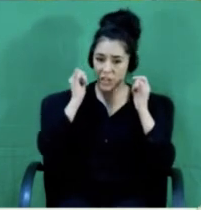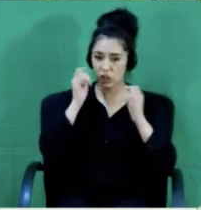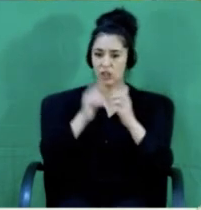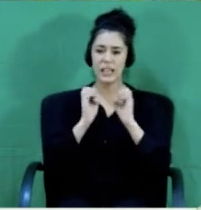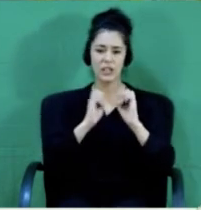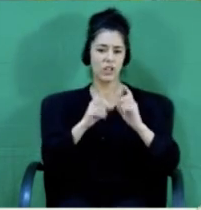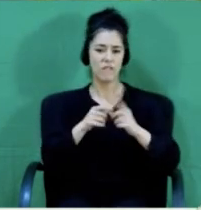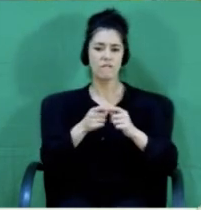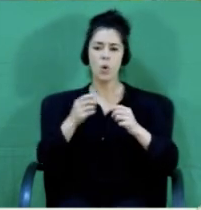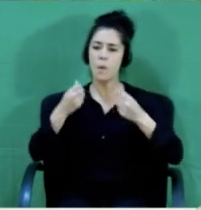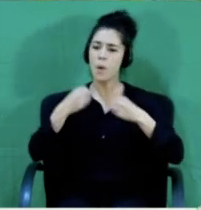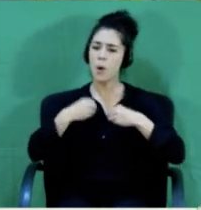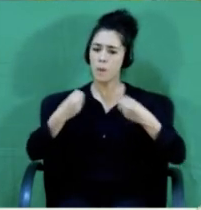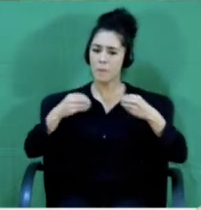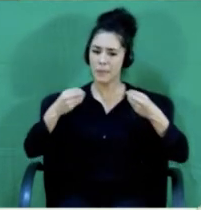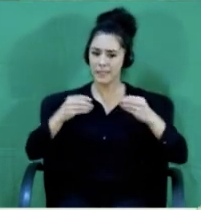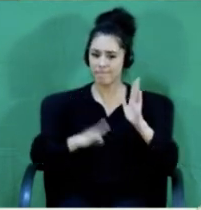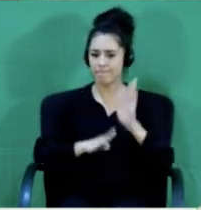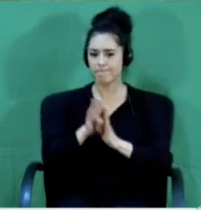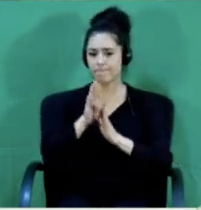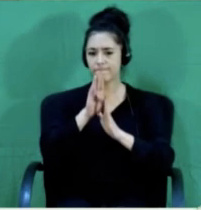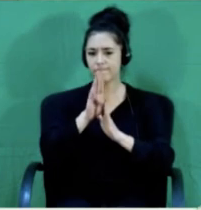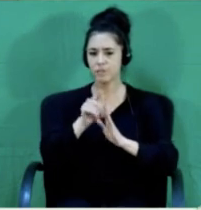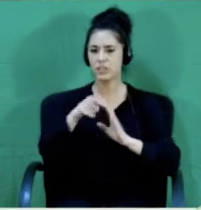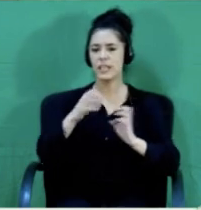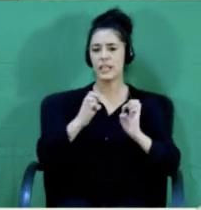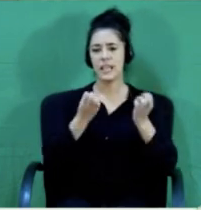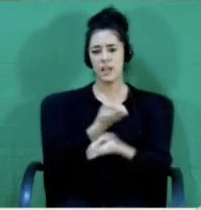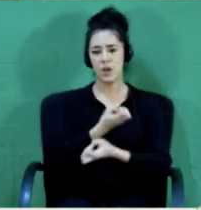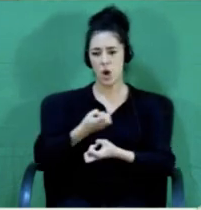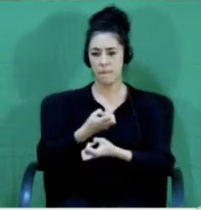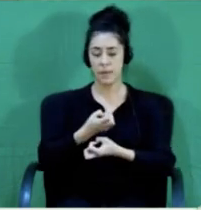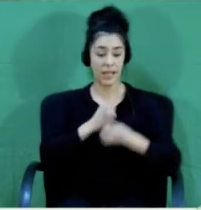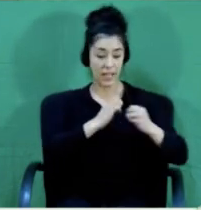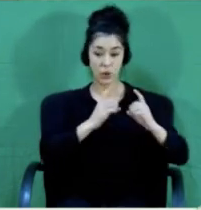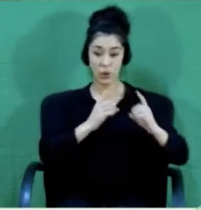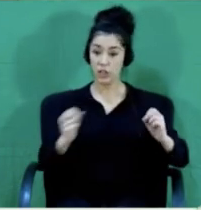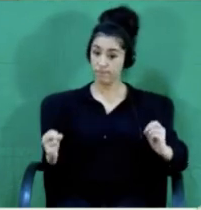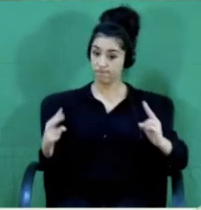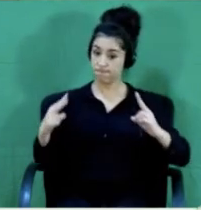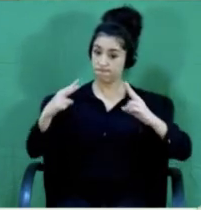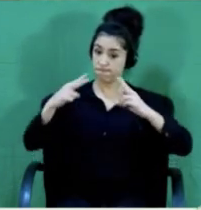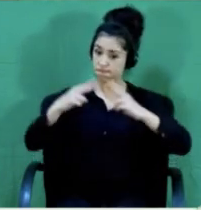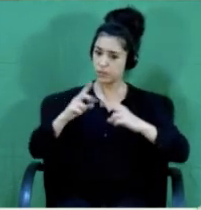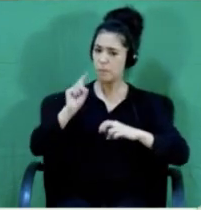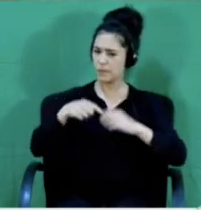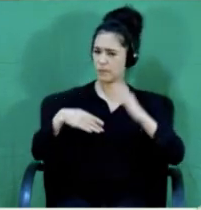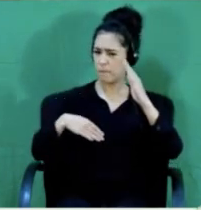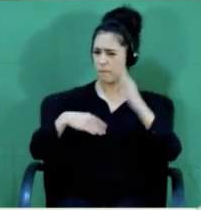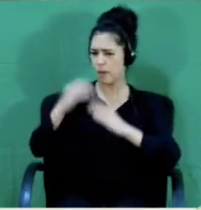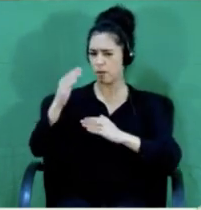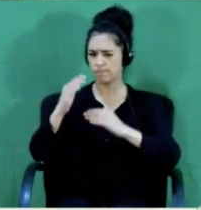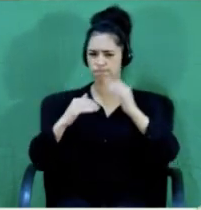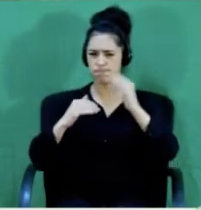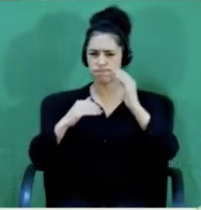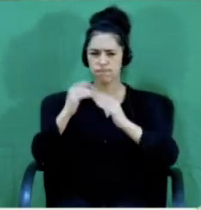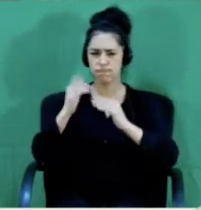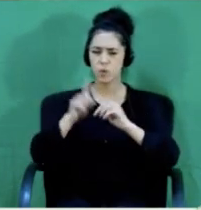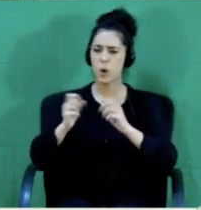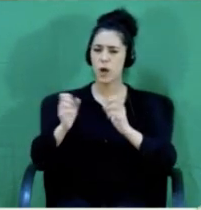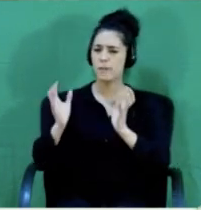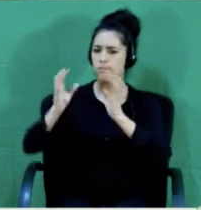our economy. This is the bridge, the education bridge, that we will have to build over the troubled waters of a